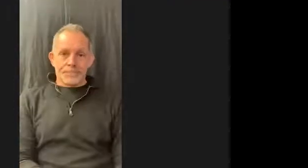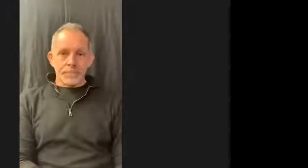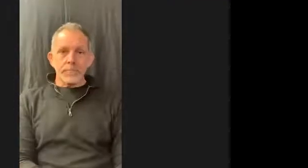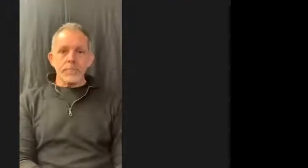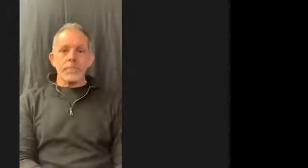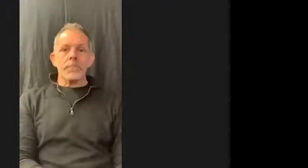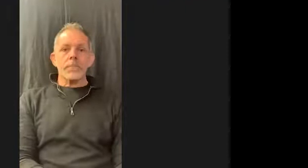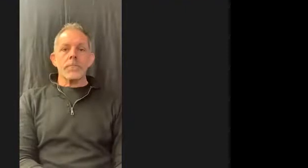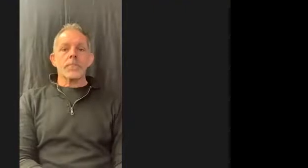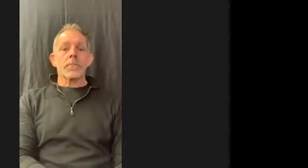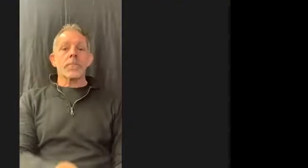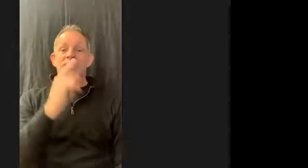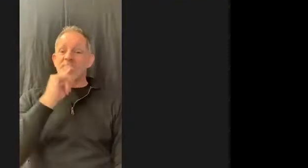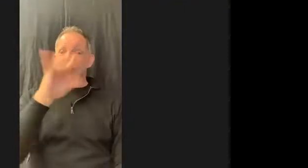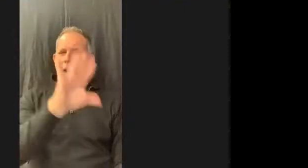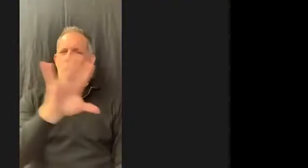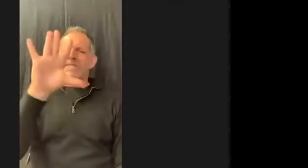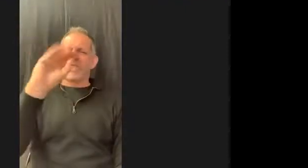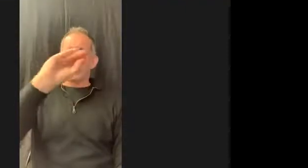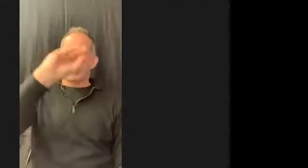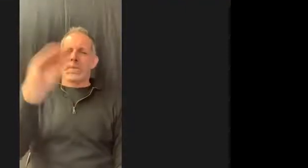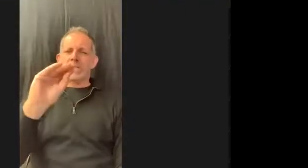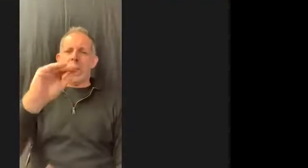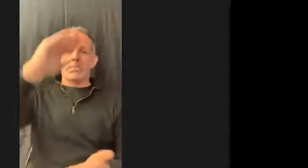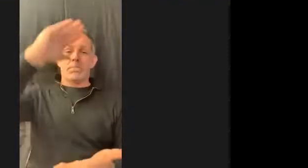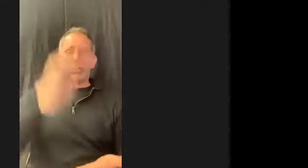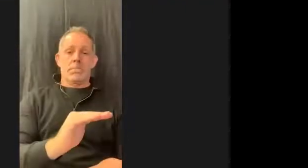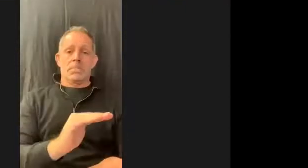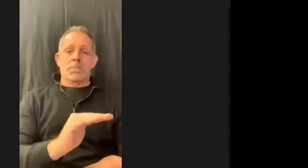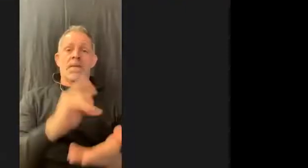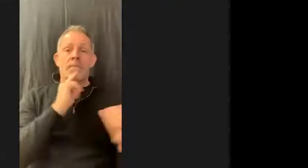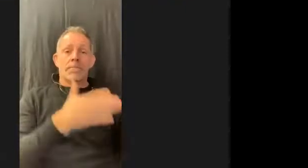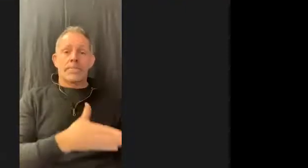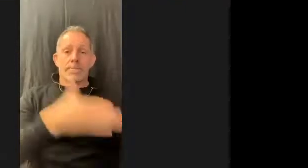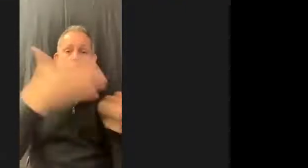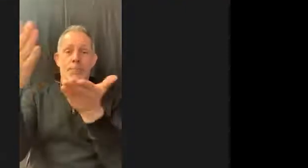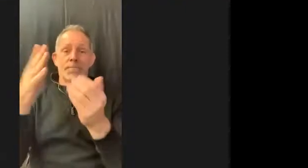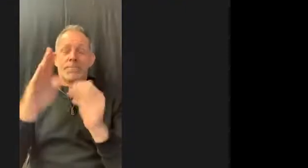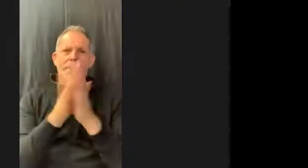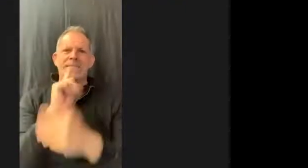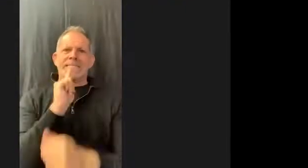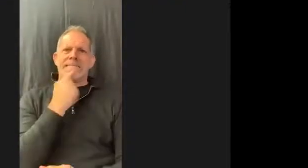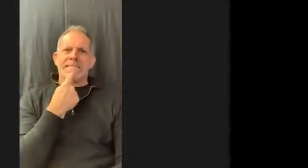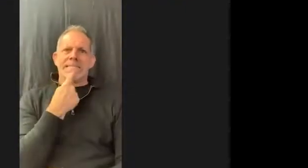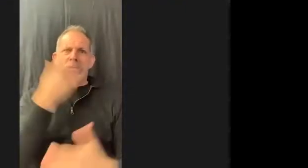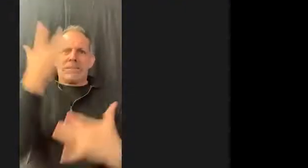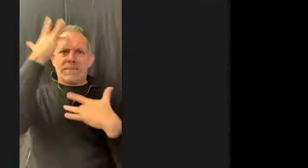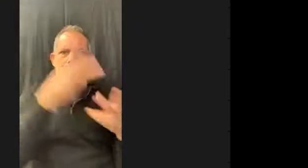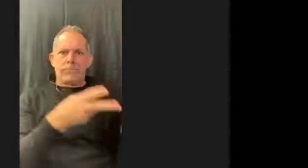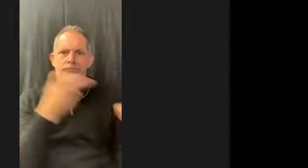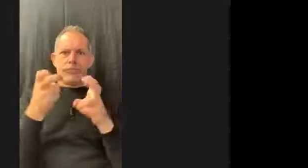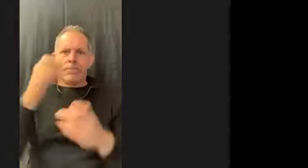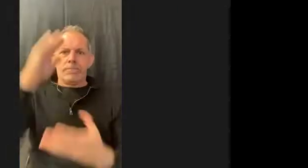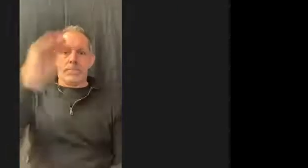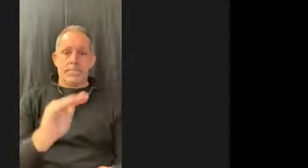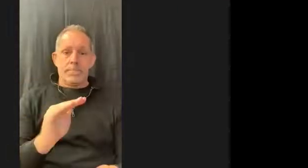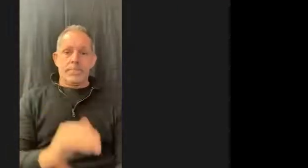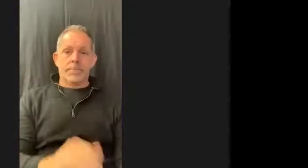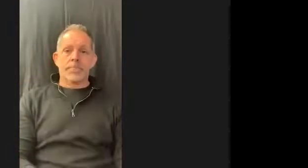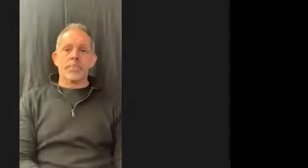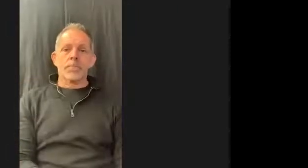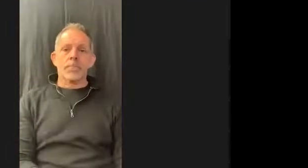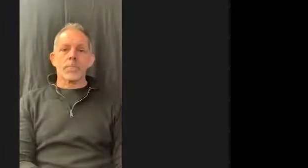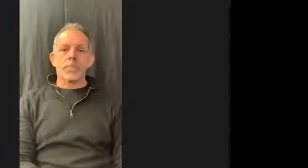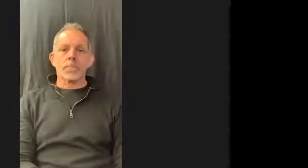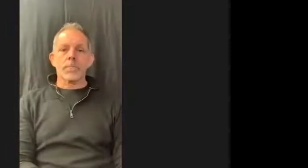a highly focused group of mild to moderate cases in the outpatient setting. That's good news. That's